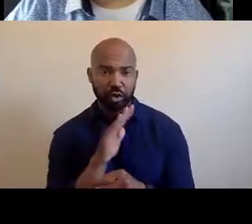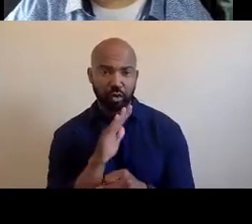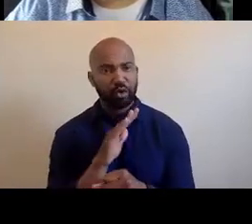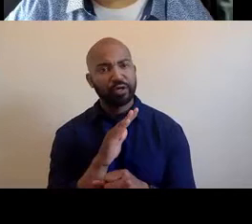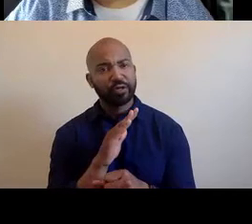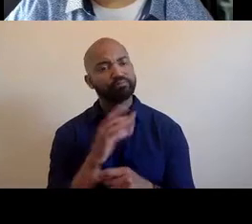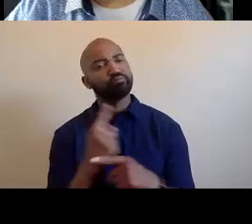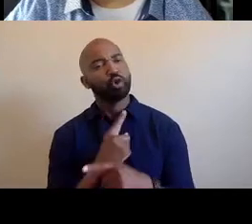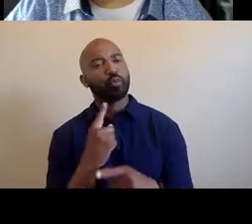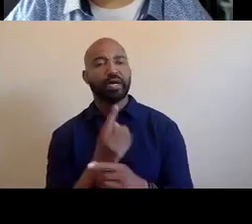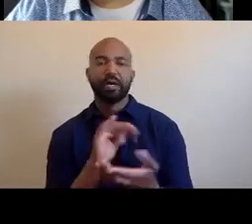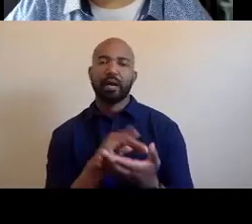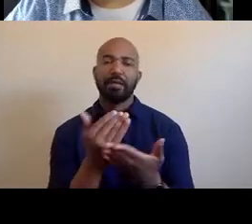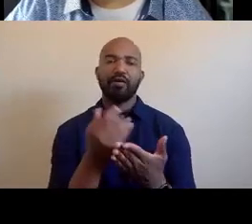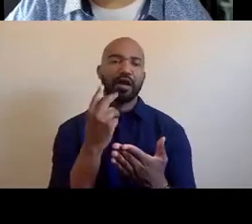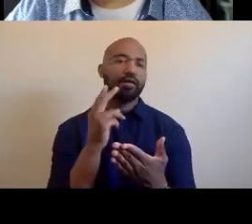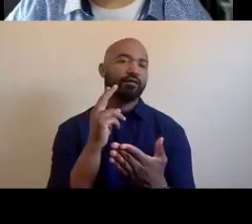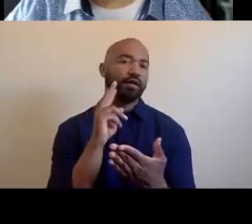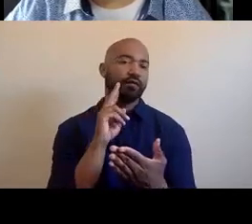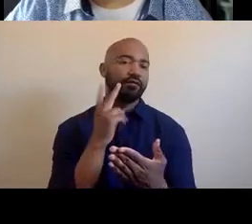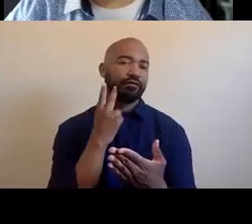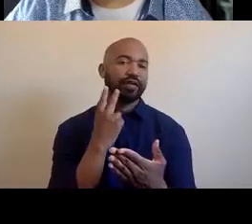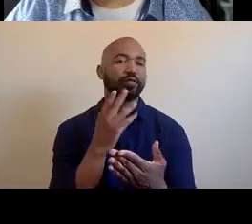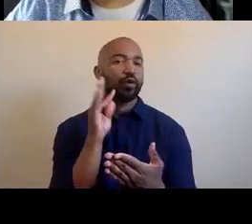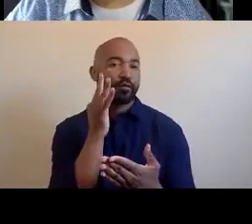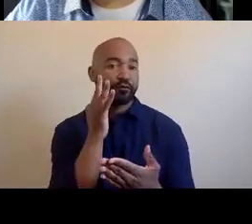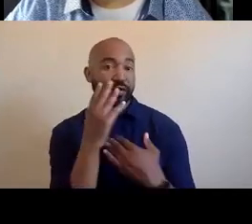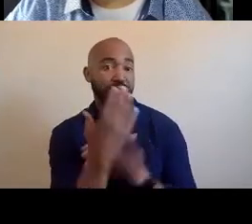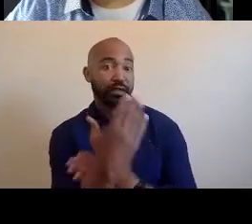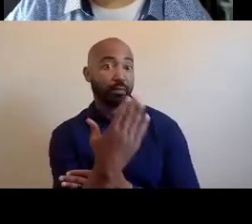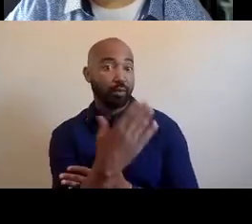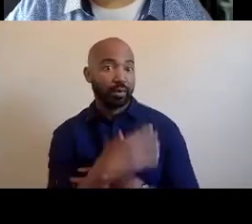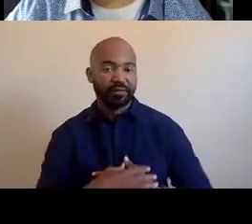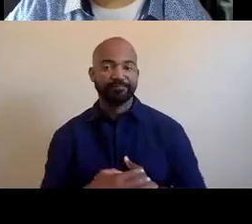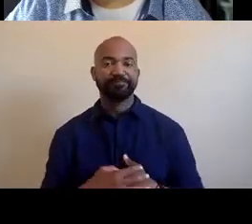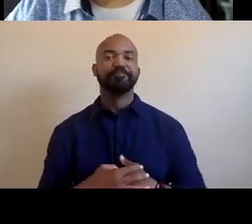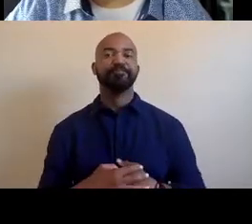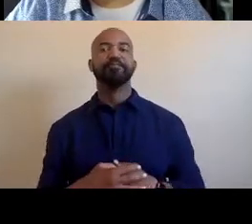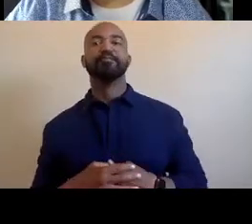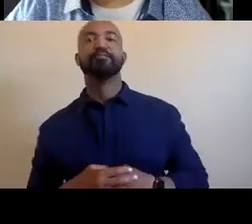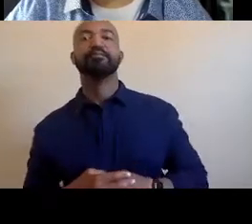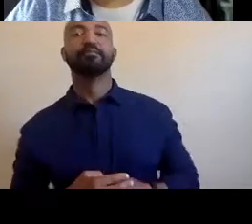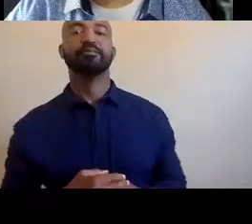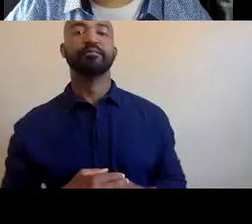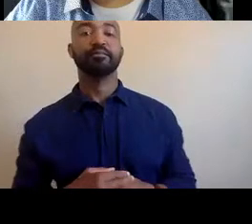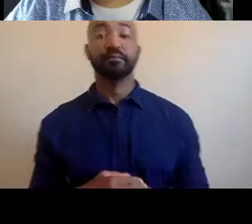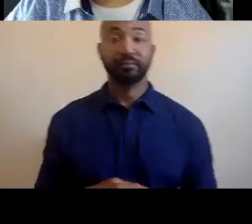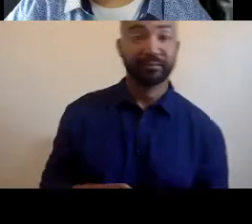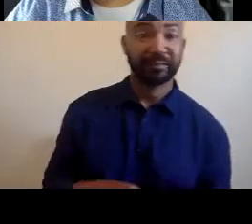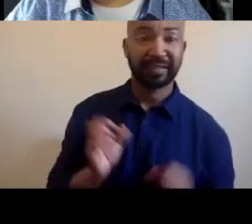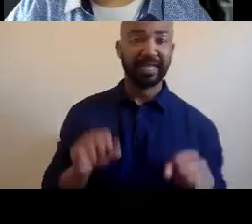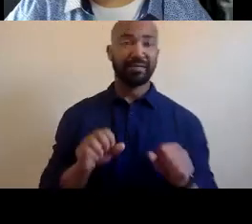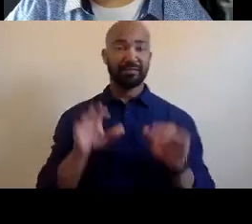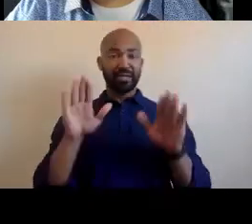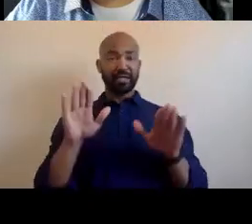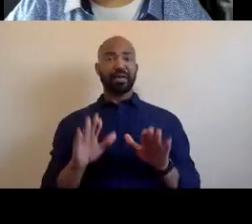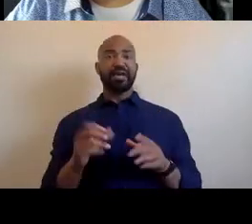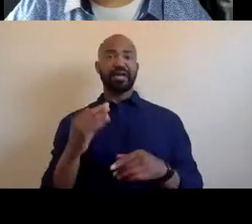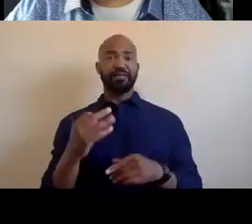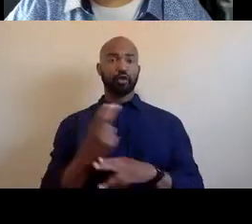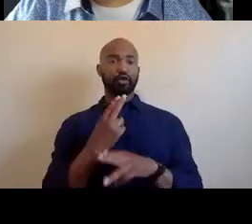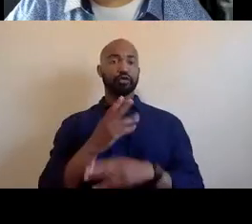of fruit and a vegetable in the morning, and it can definitely be great, especially with frozen